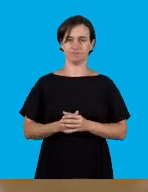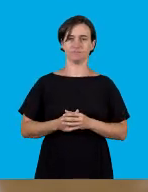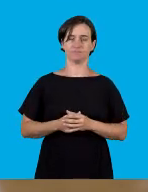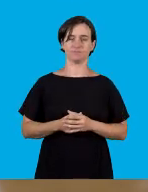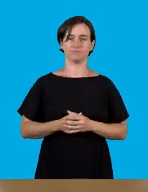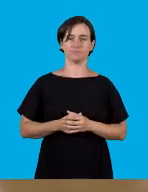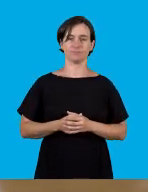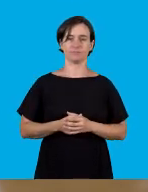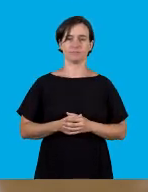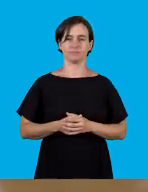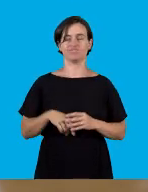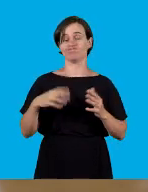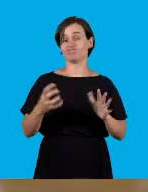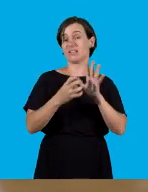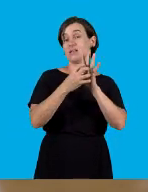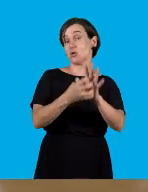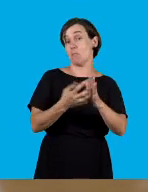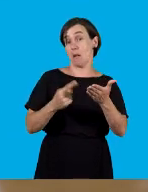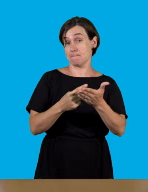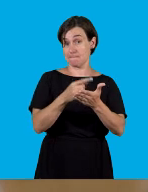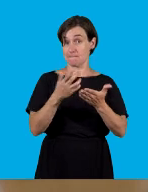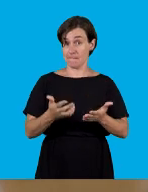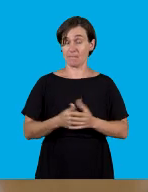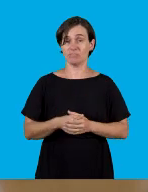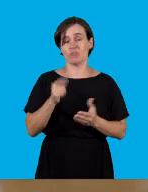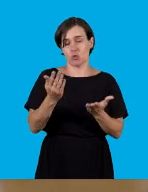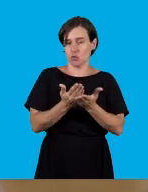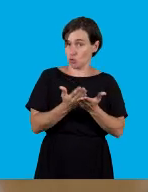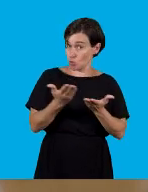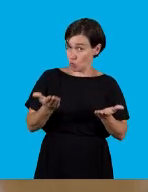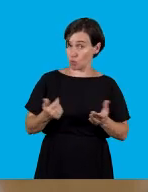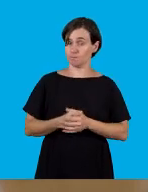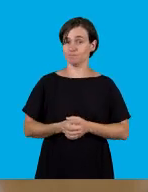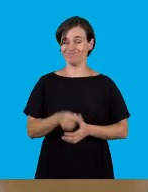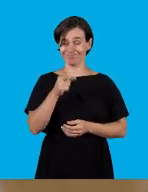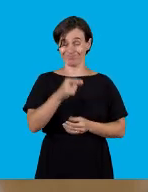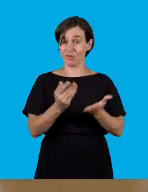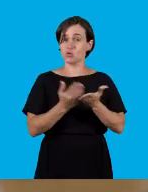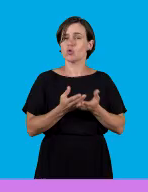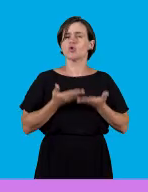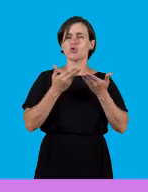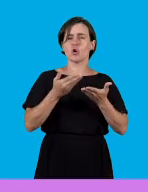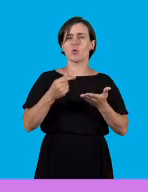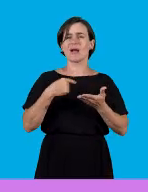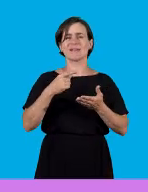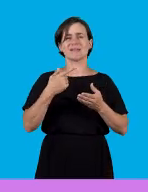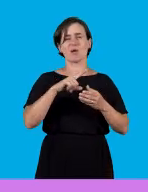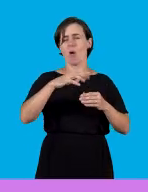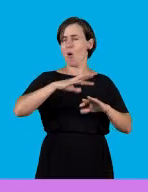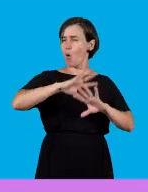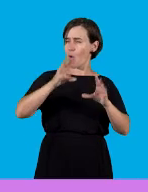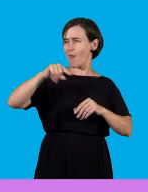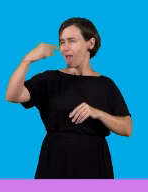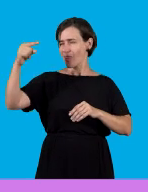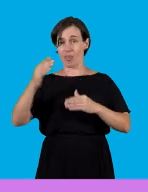two dimensions. So example of maps, we're going to look at a map of a school, which will show us the position of all buildings in relation